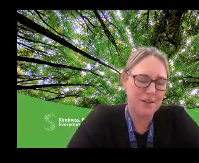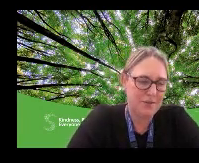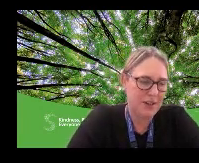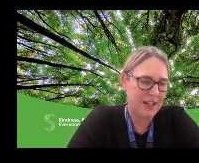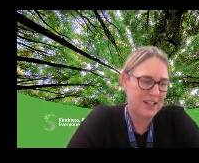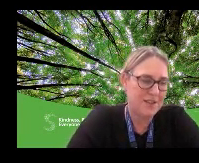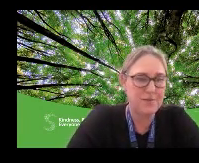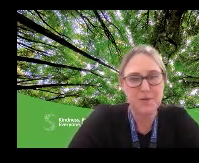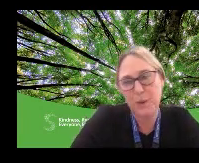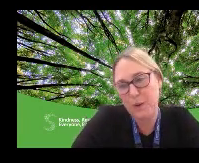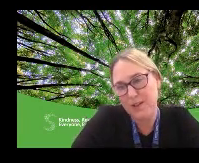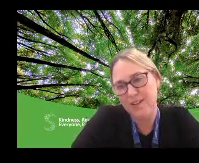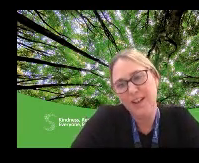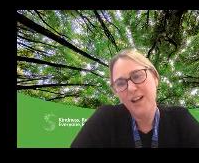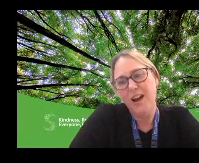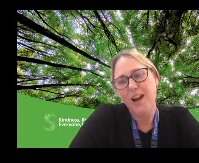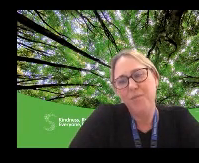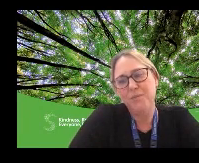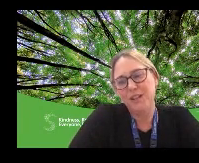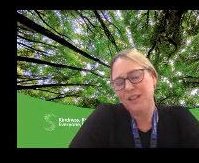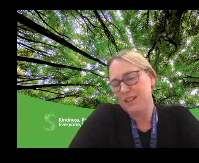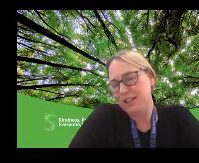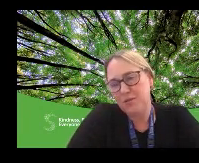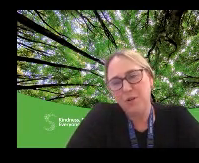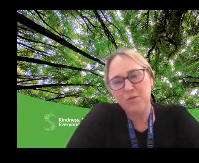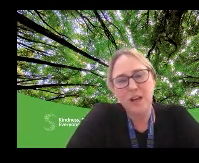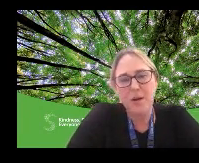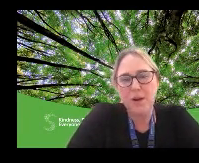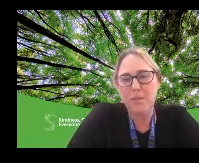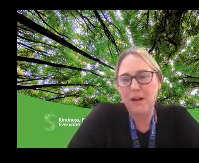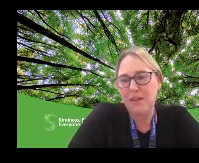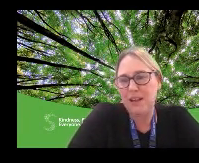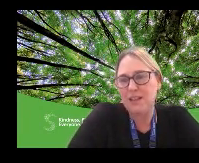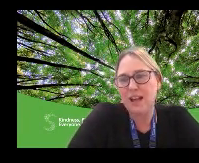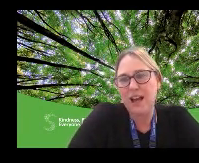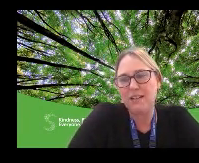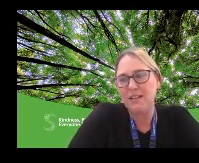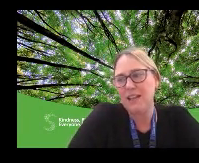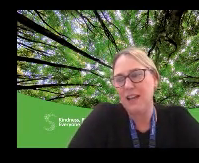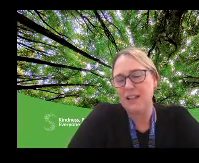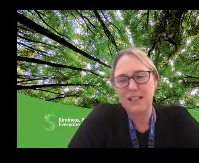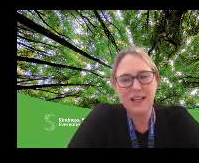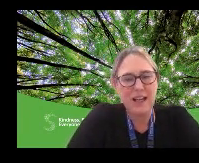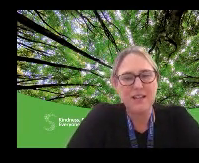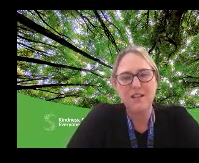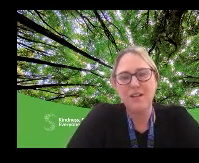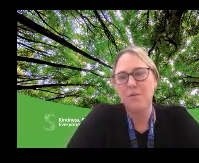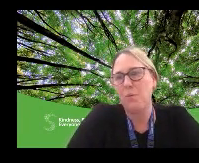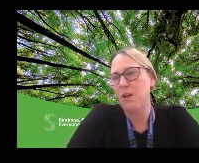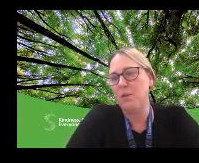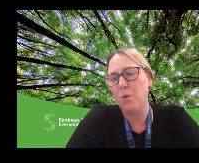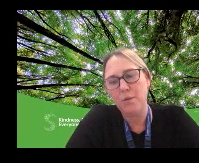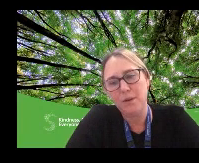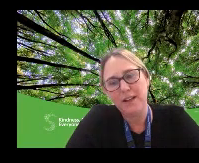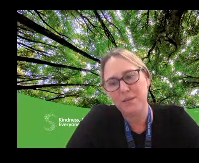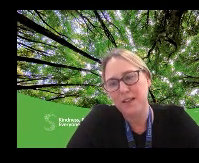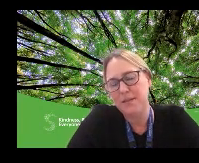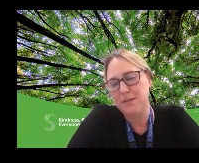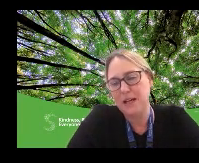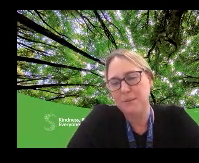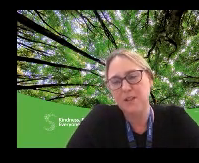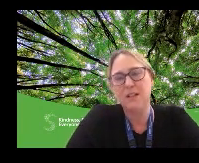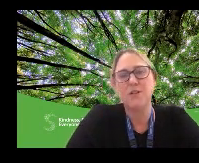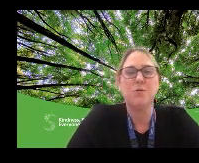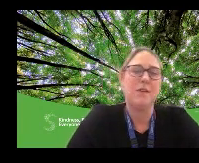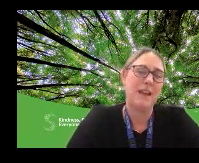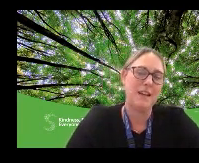it's, sort of a case of we've spoken to this 6-year-old about this, and they understand why we've had to make